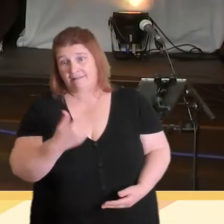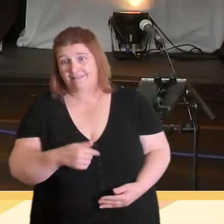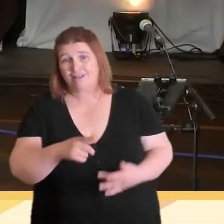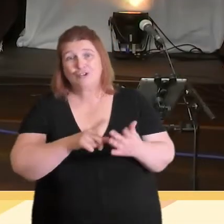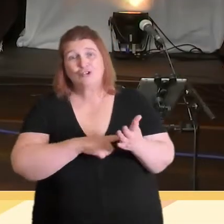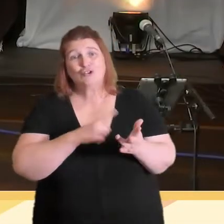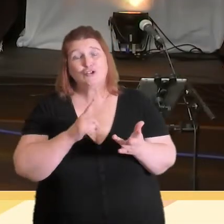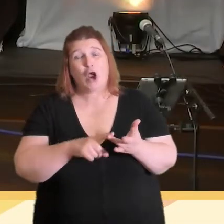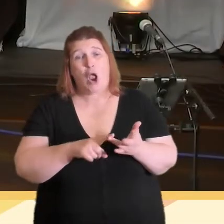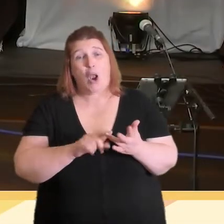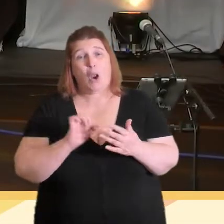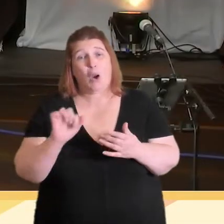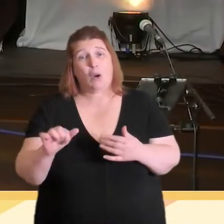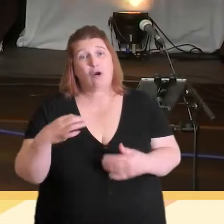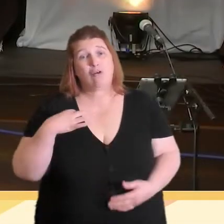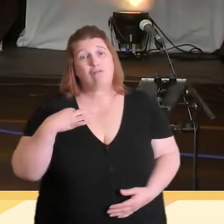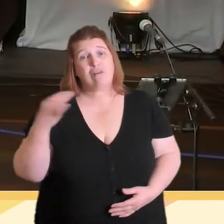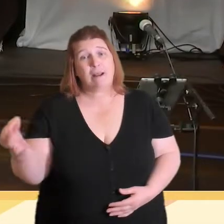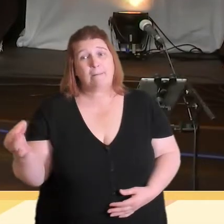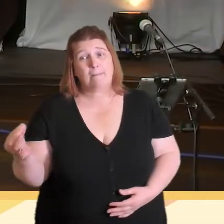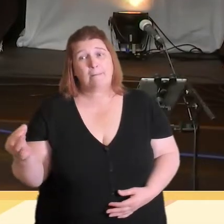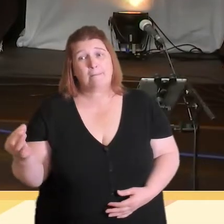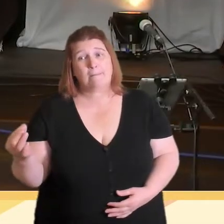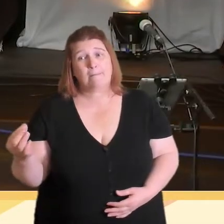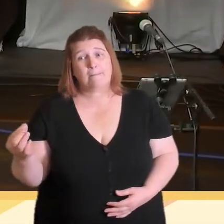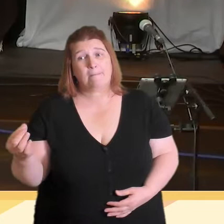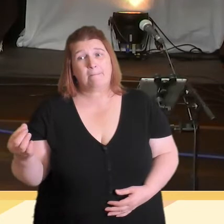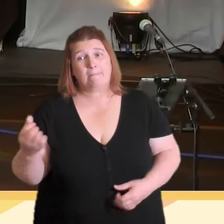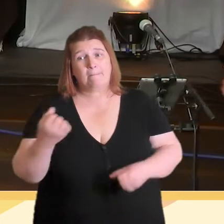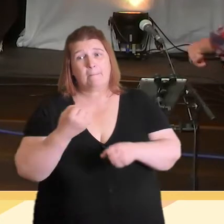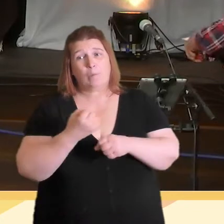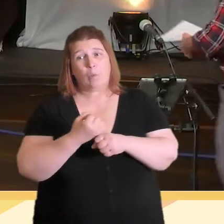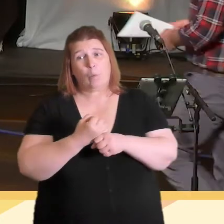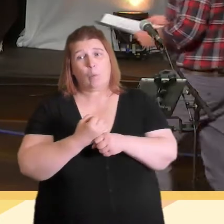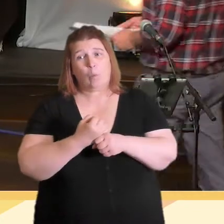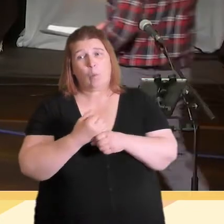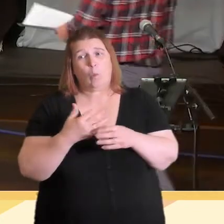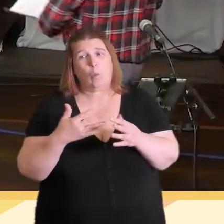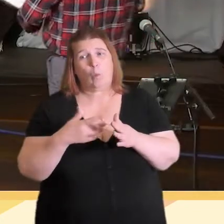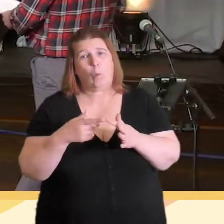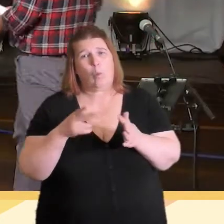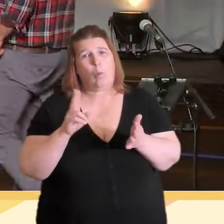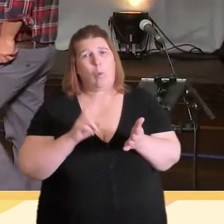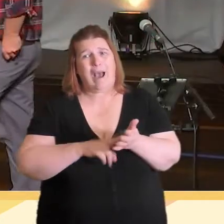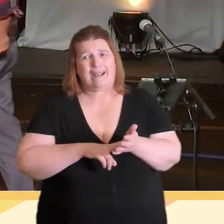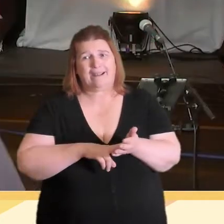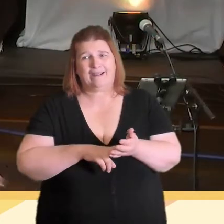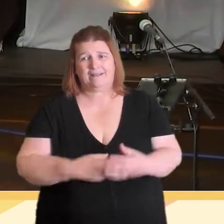And Joe, you are represented BUEN. Tell us what BUEN is.